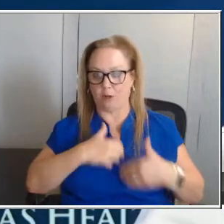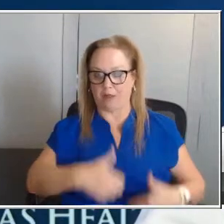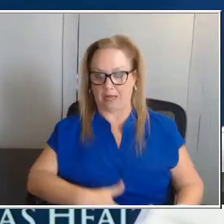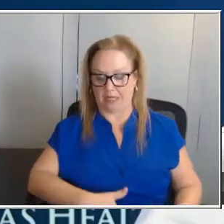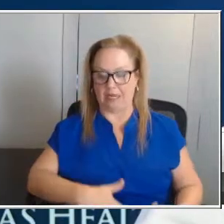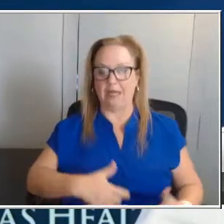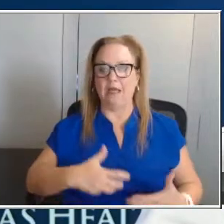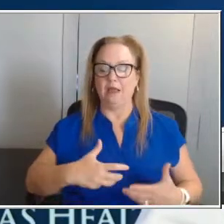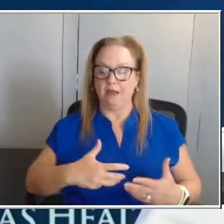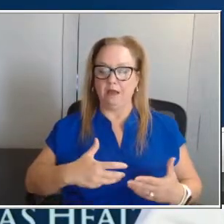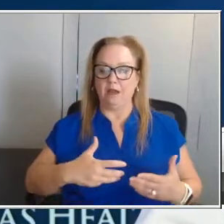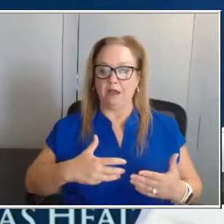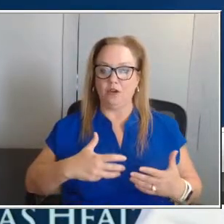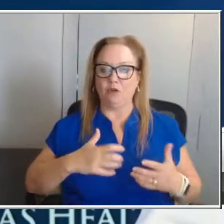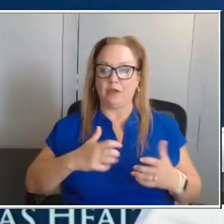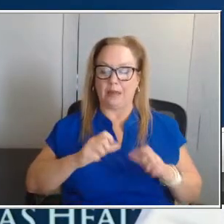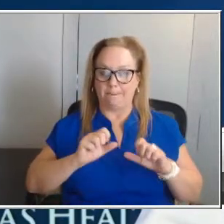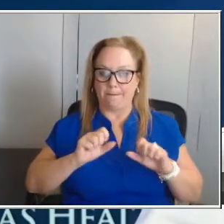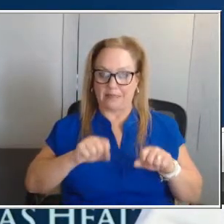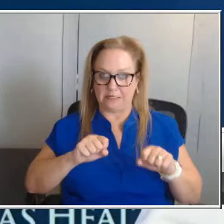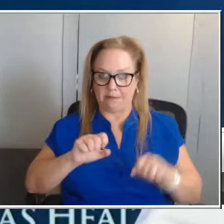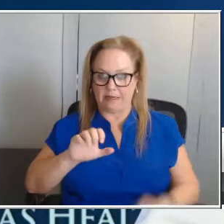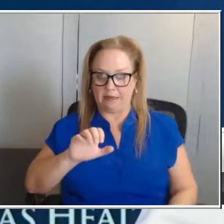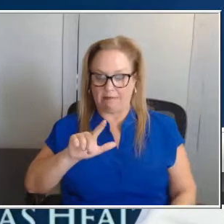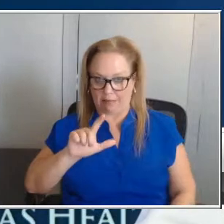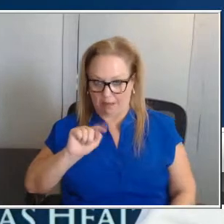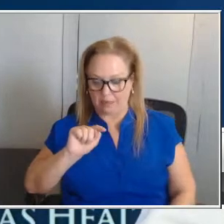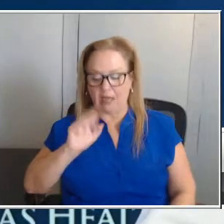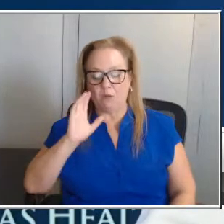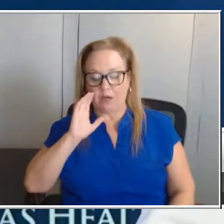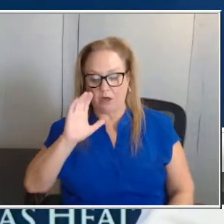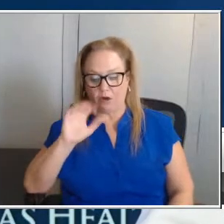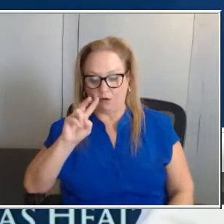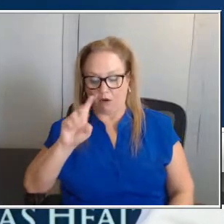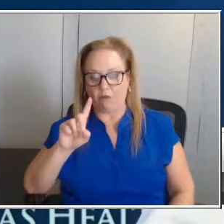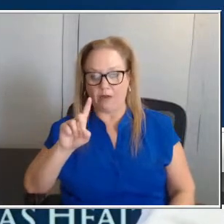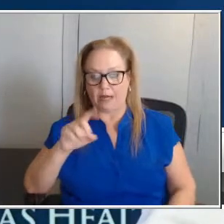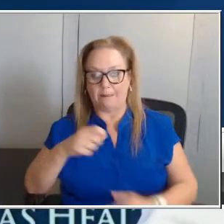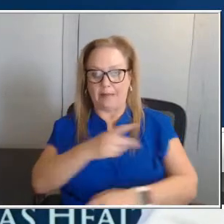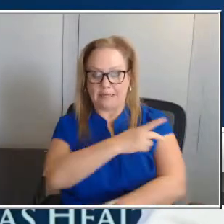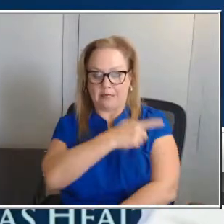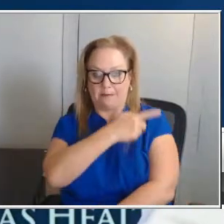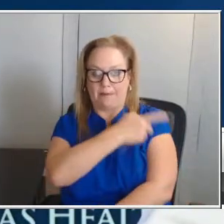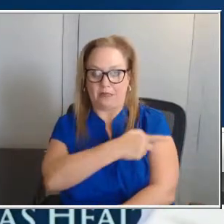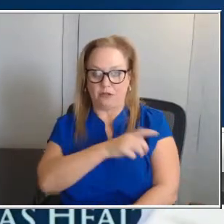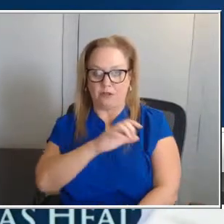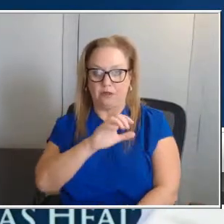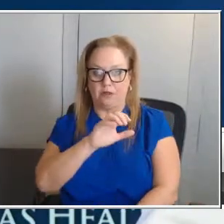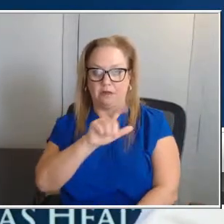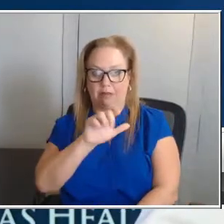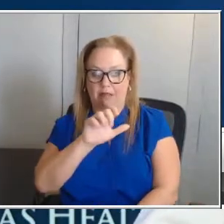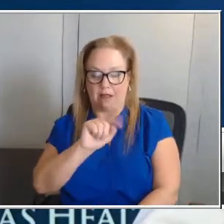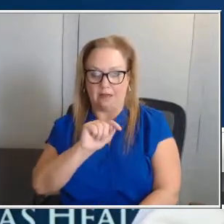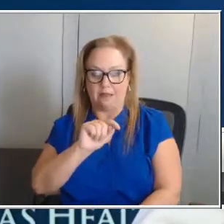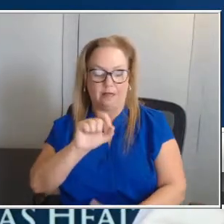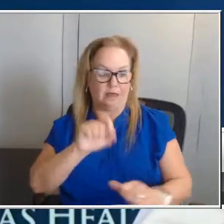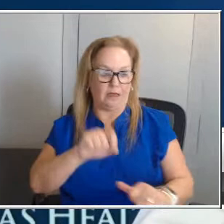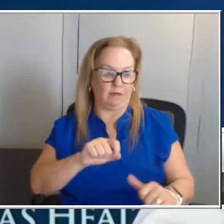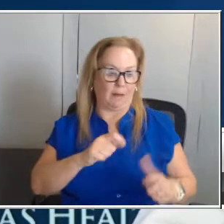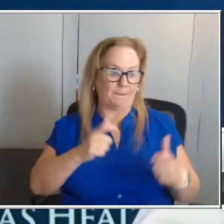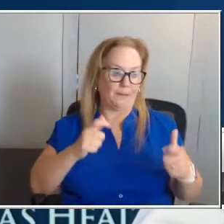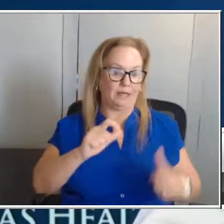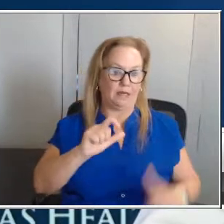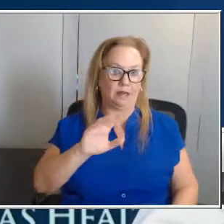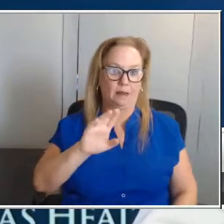more likely to clot. We know that COVID, one of the challenges, it makes patients more likely to clot off things. They can have big blood clots in their lungs,